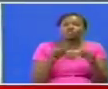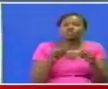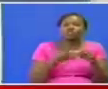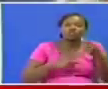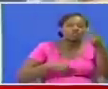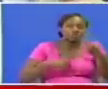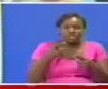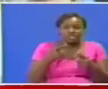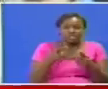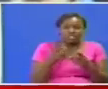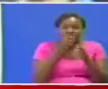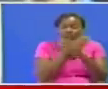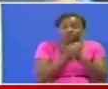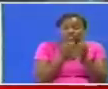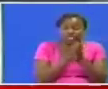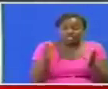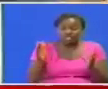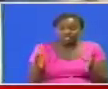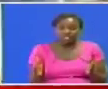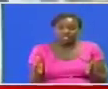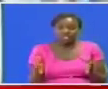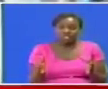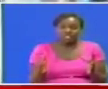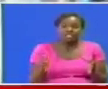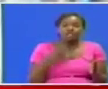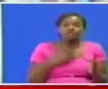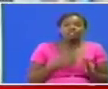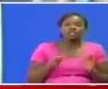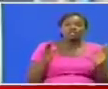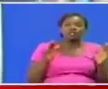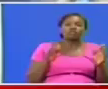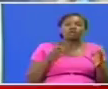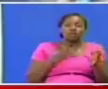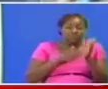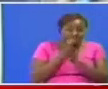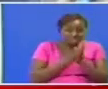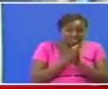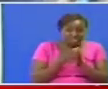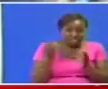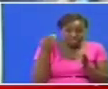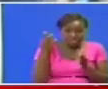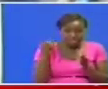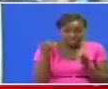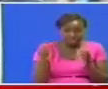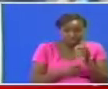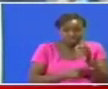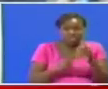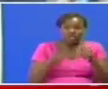Moi's deadline. I announced my candidature on the 30th of June,